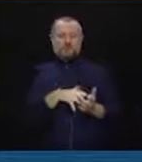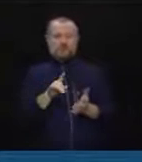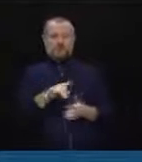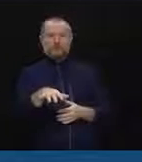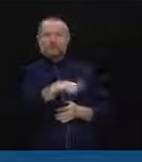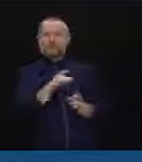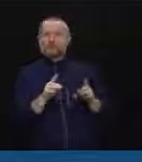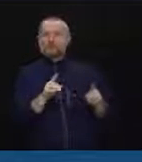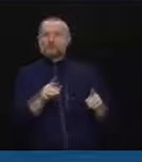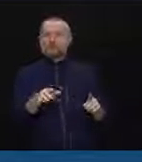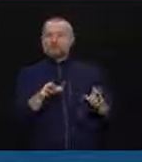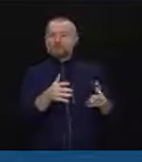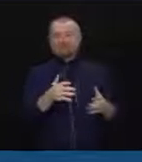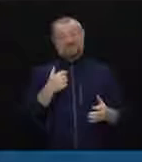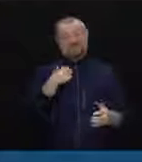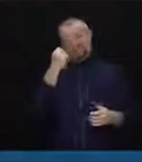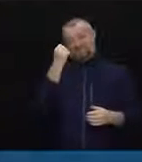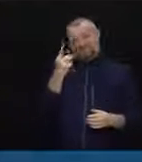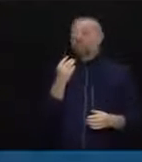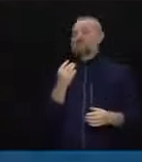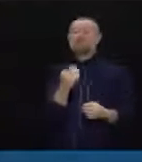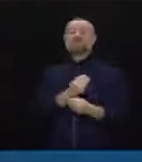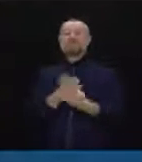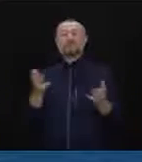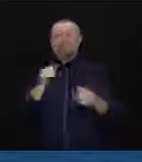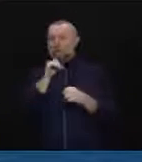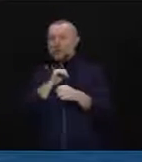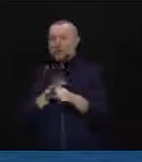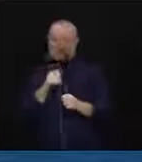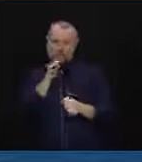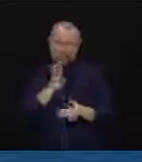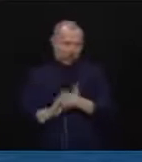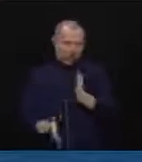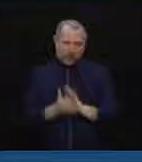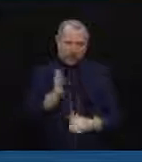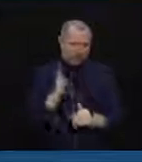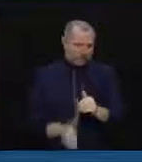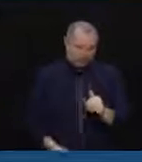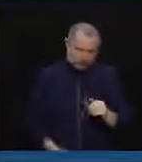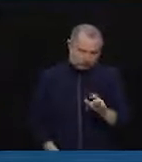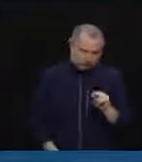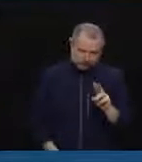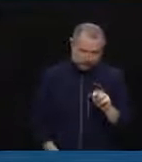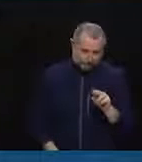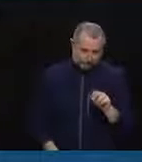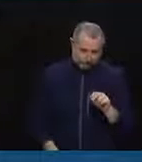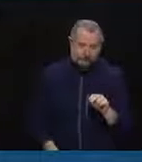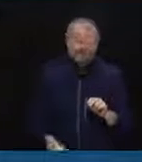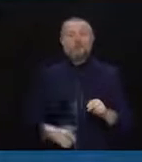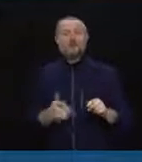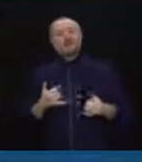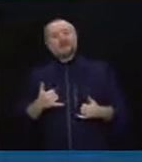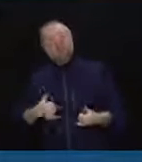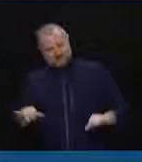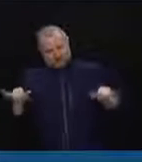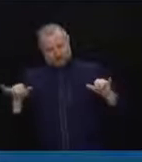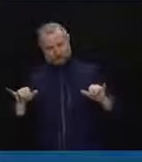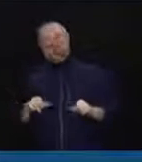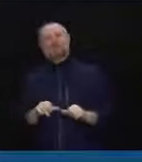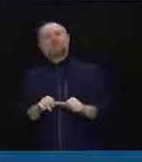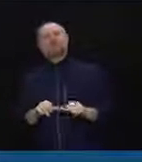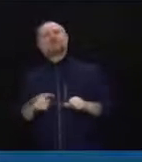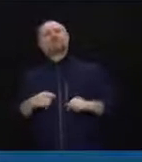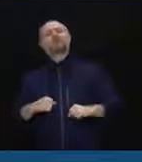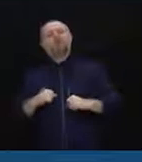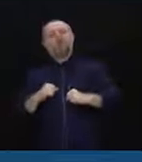over. It is not over. And that is why we're still going to maintain protections for vulnerable